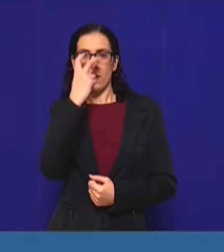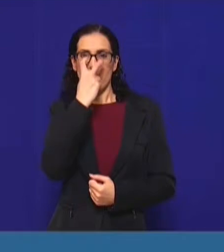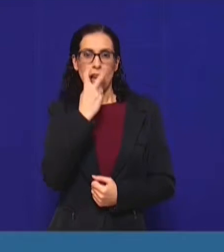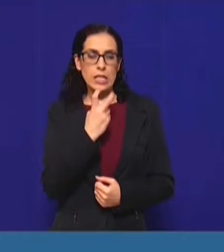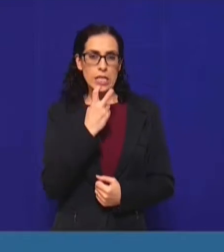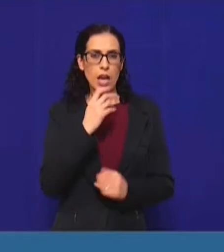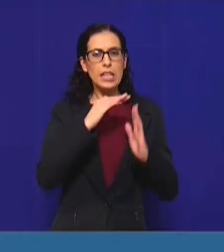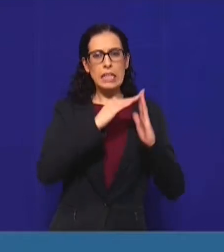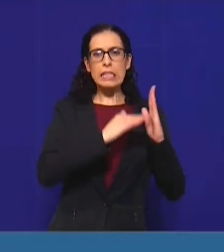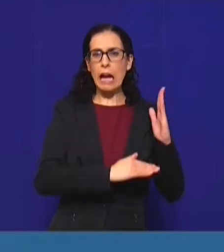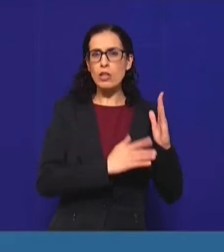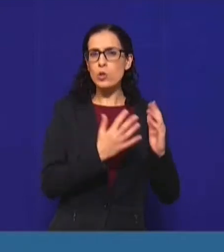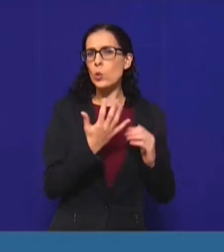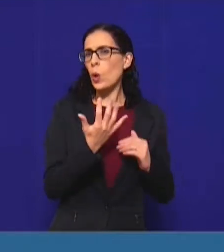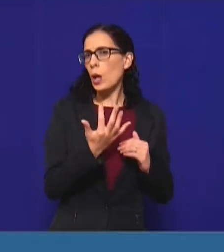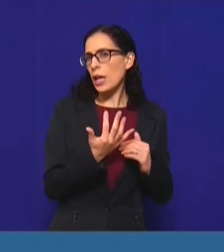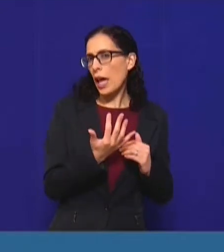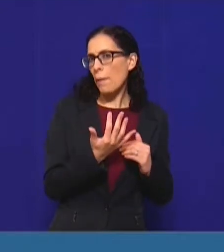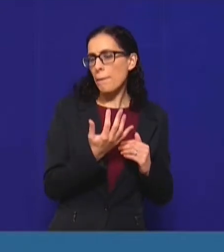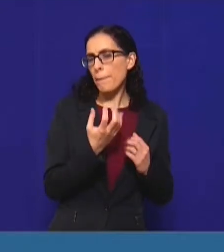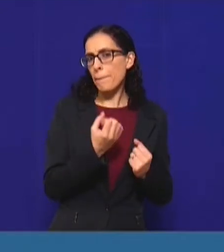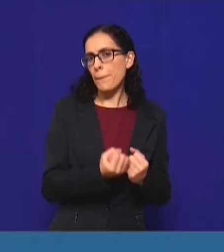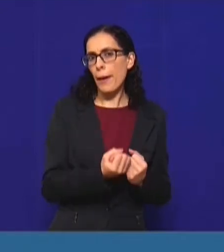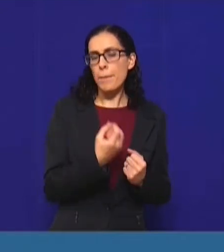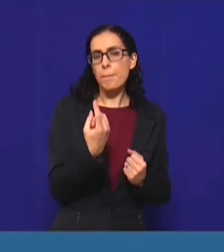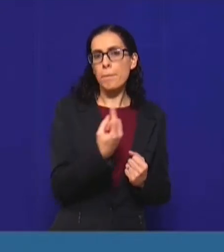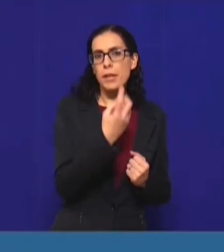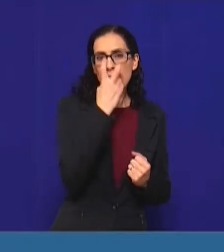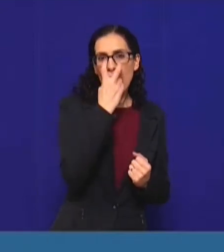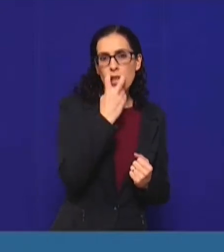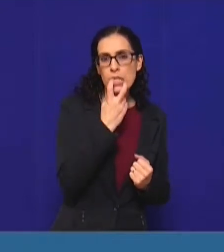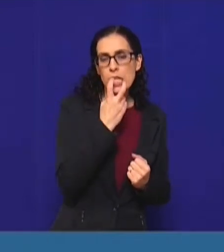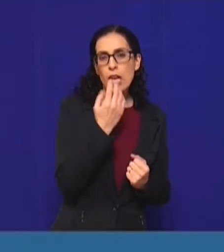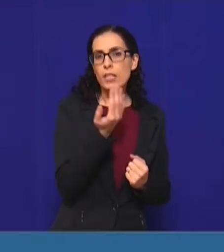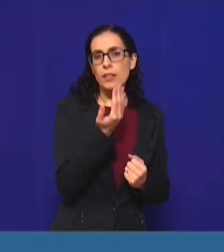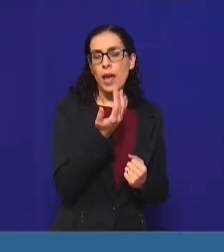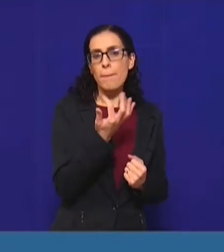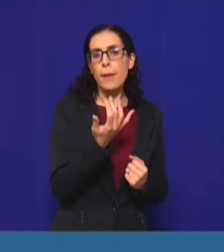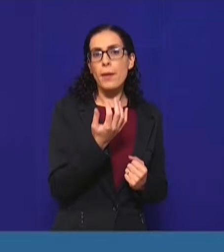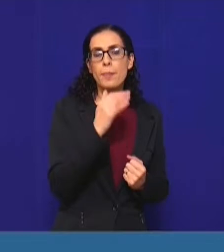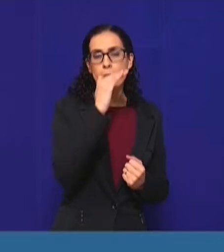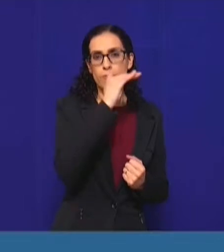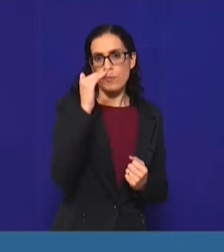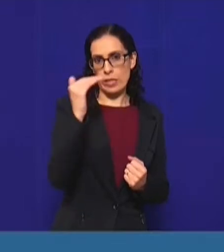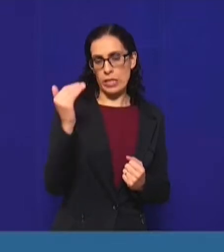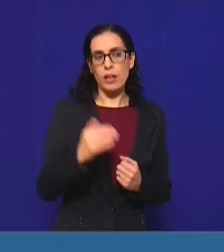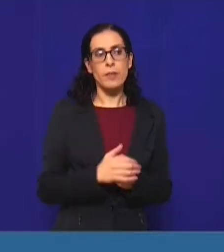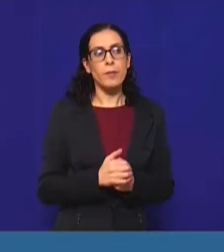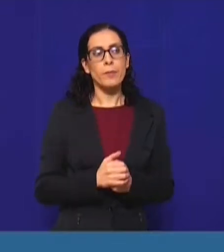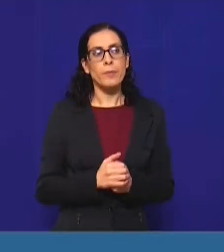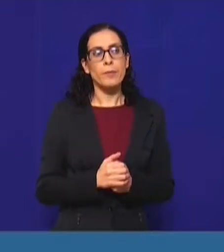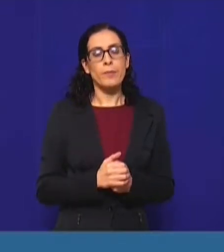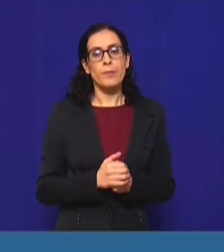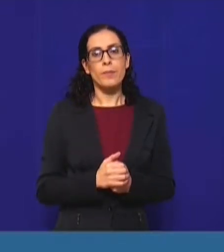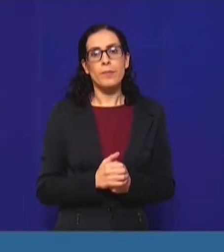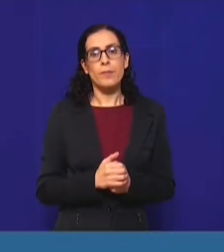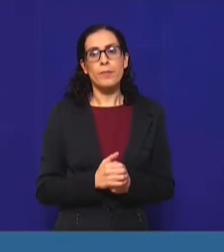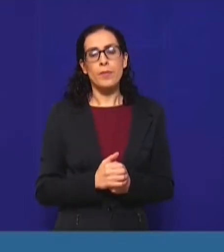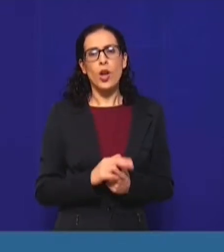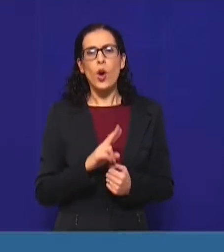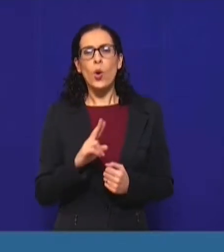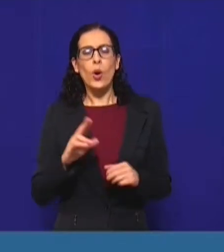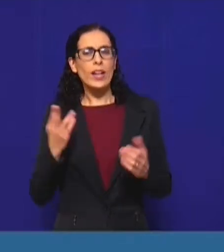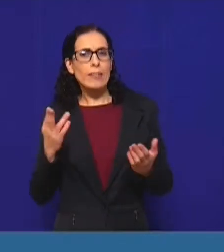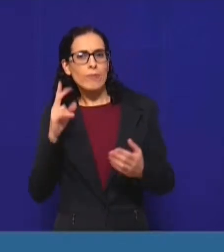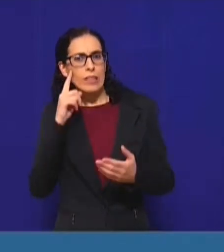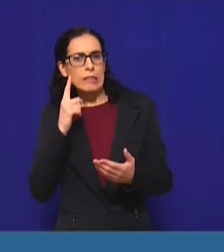nafx tista' tgħidli eżattament kemm hemm każi ta' anzjani pożittivi fir-residenti tal-anzjani. Issa kif qed jiġu